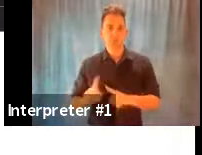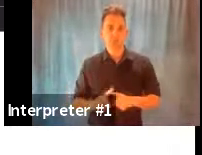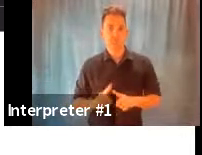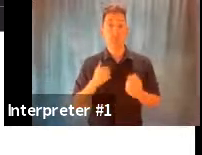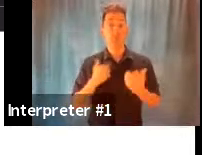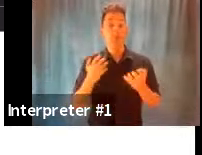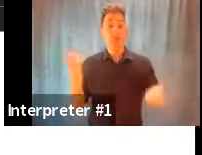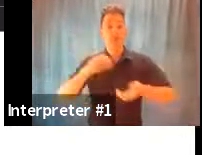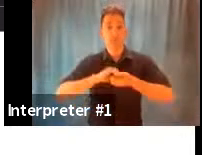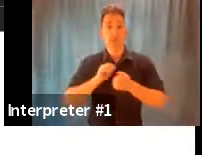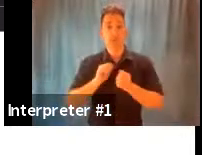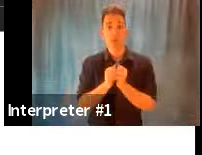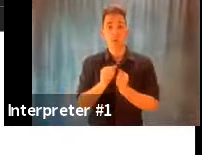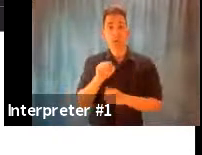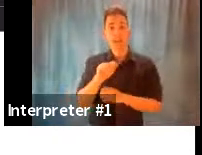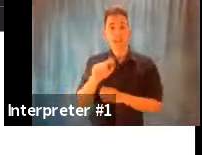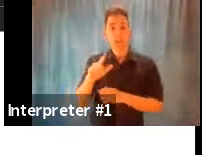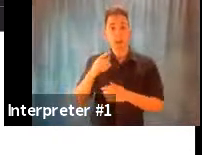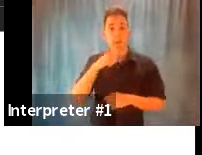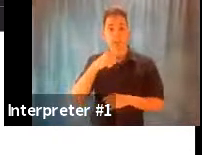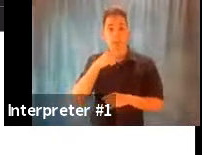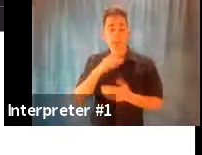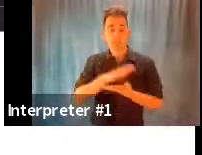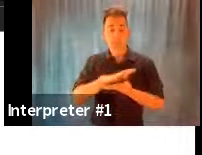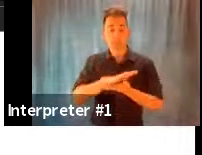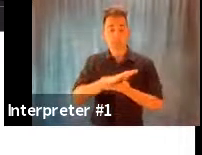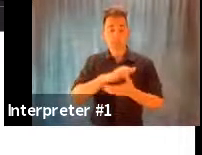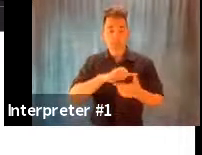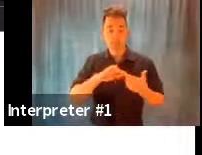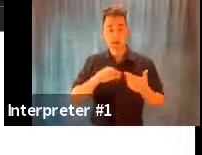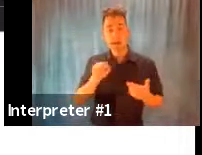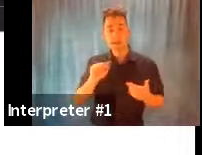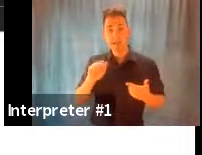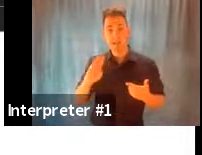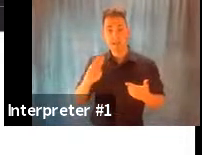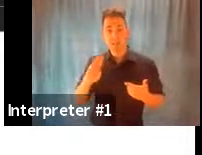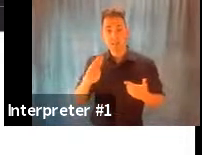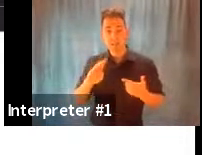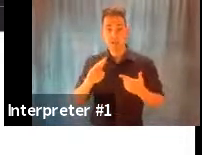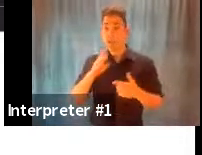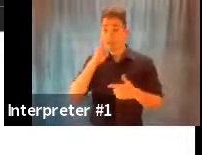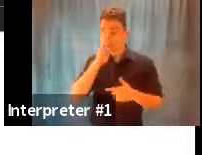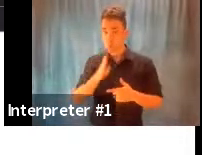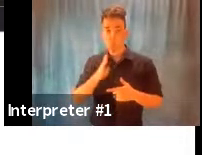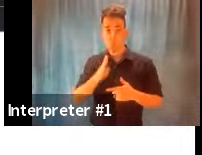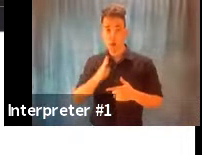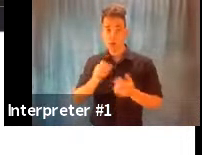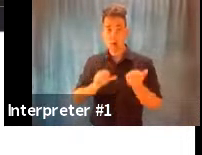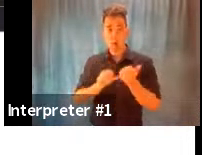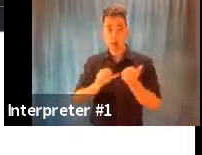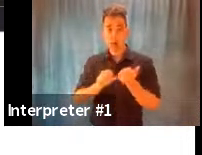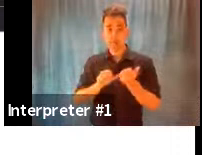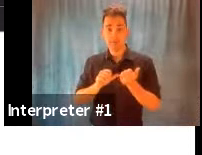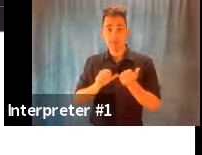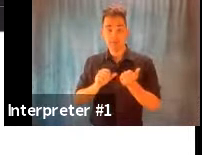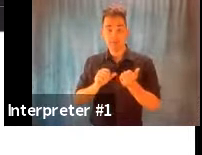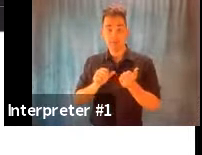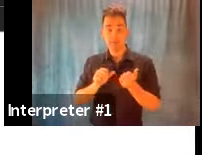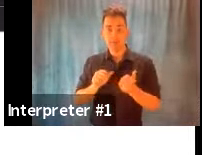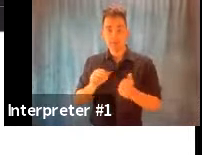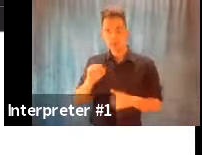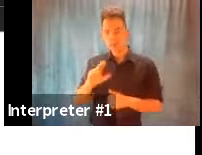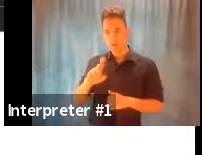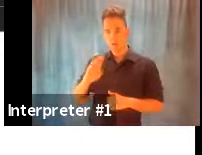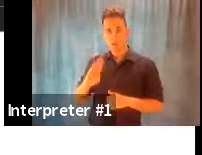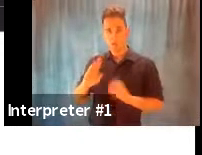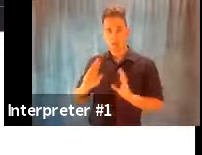Louis Public Schools, and the Stimulus Advisory Board Direct Relief Subcommittee is recommending that we fund